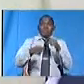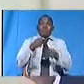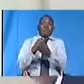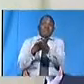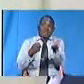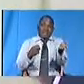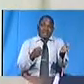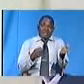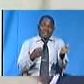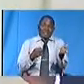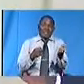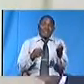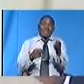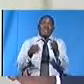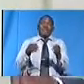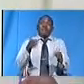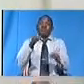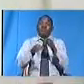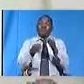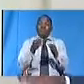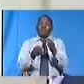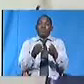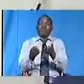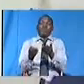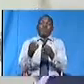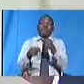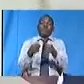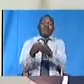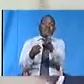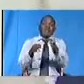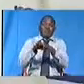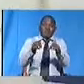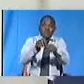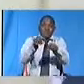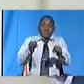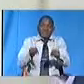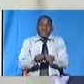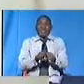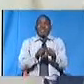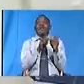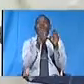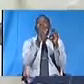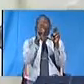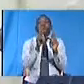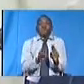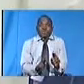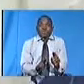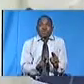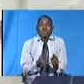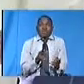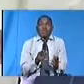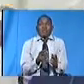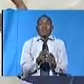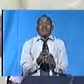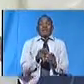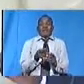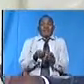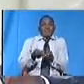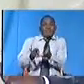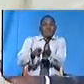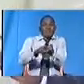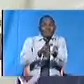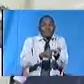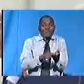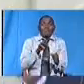in a closely fought election as this one, the polling station results, the entries into those